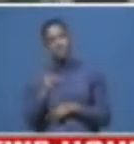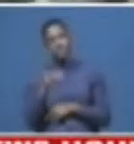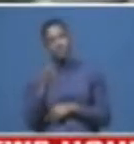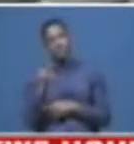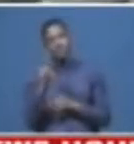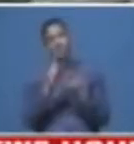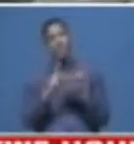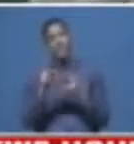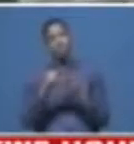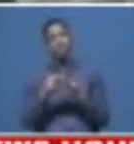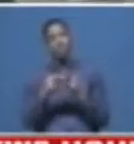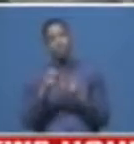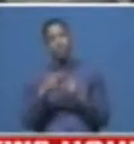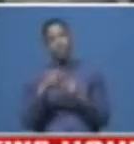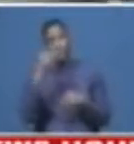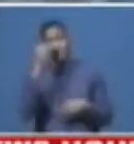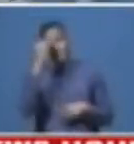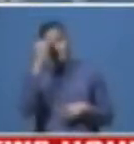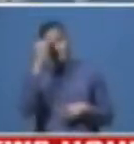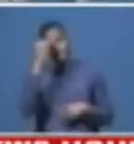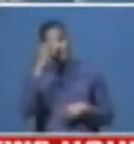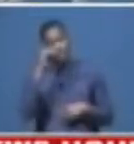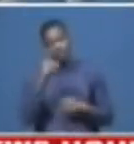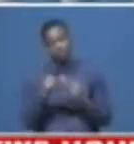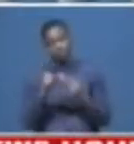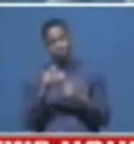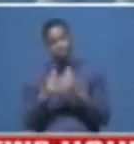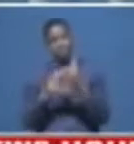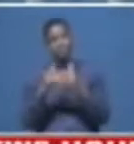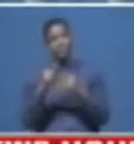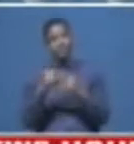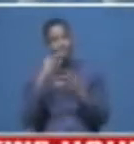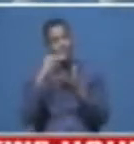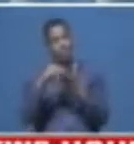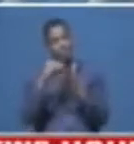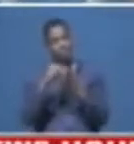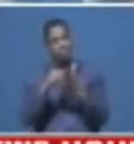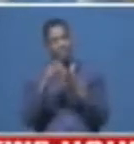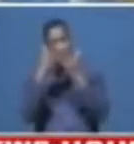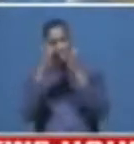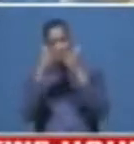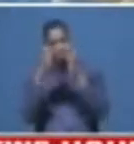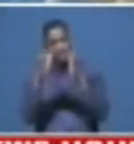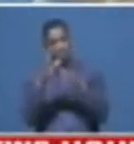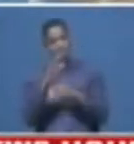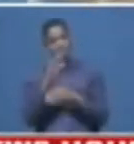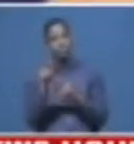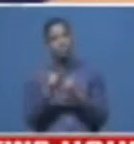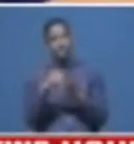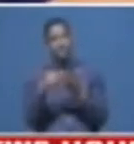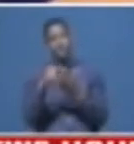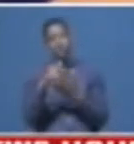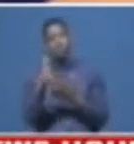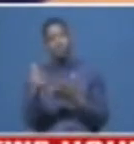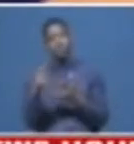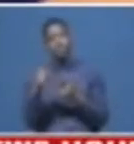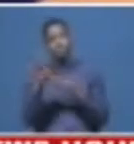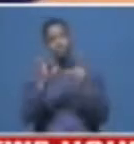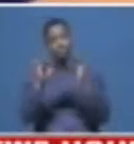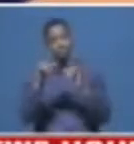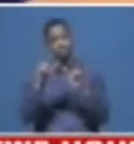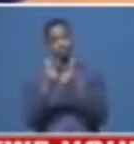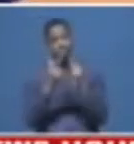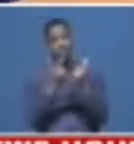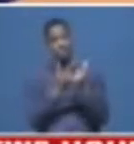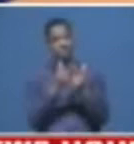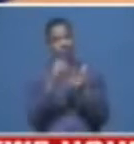the population from malaria and stepping up on monitoring and awareness, among others. The selected